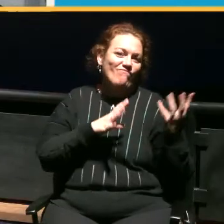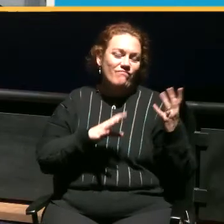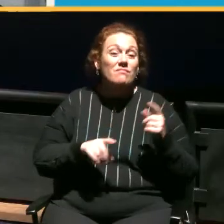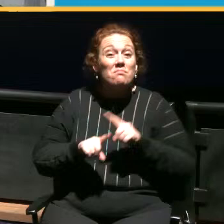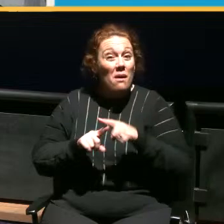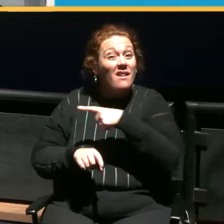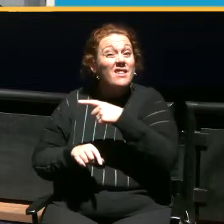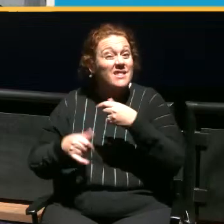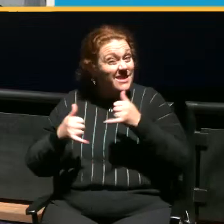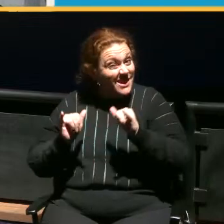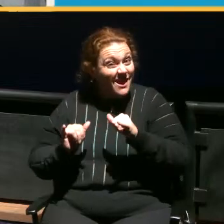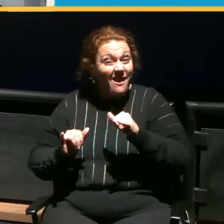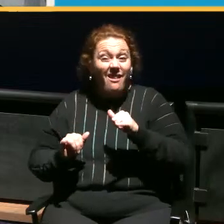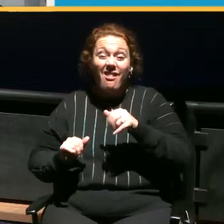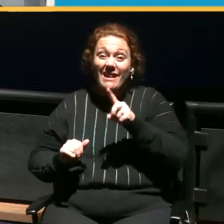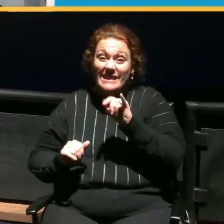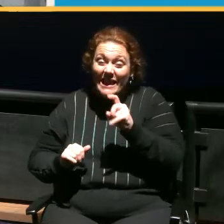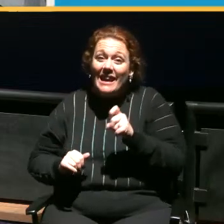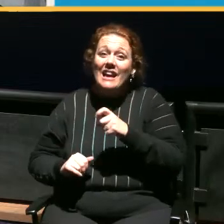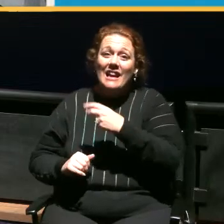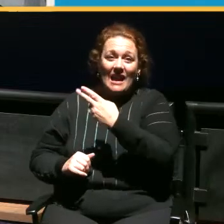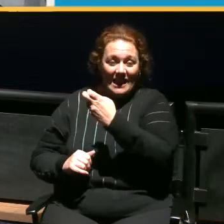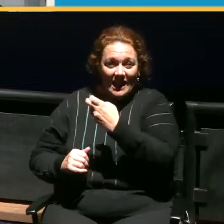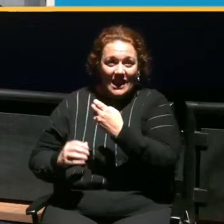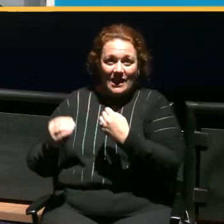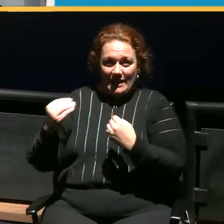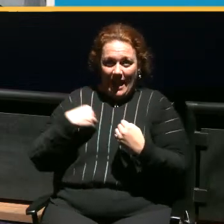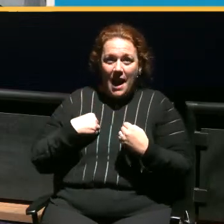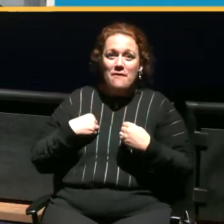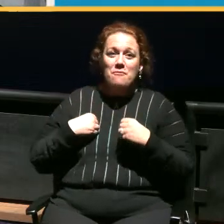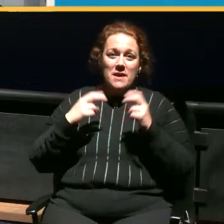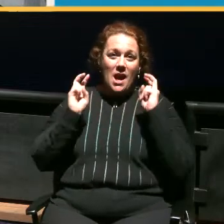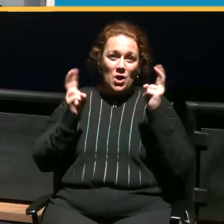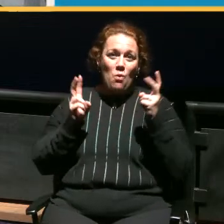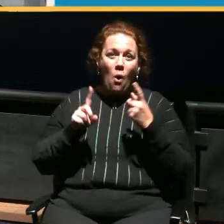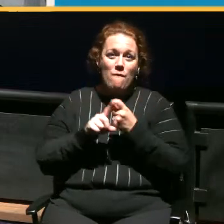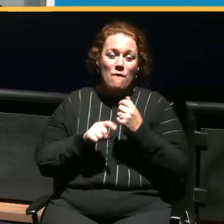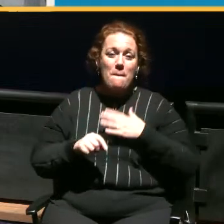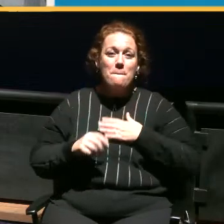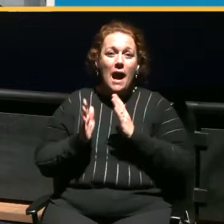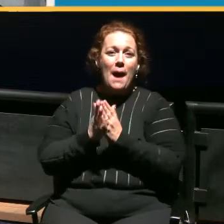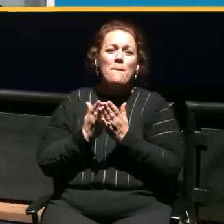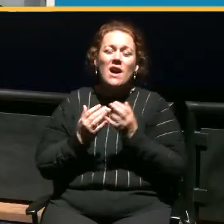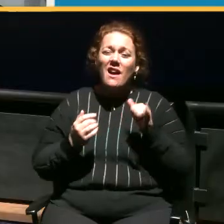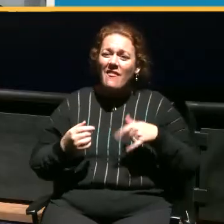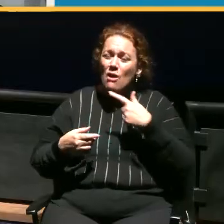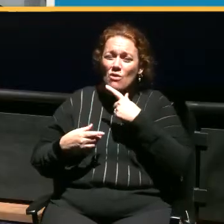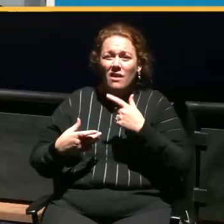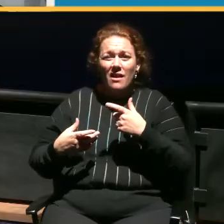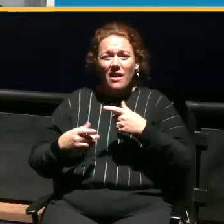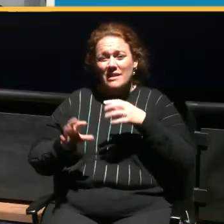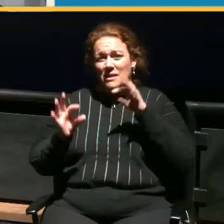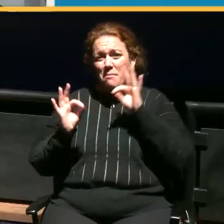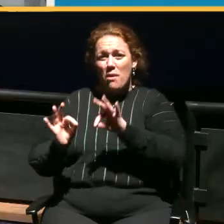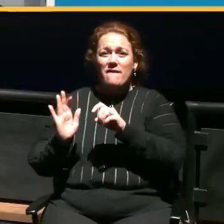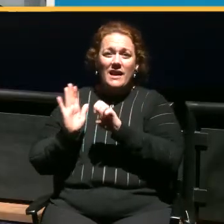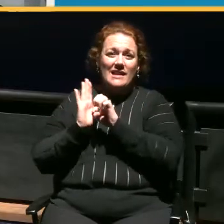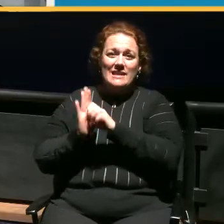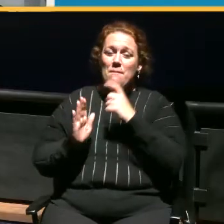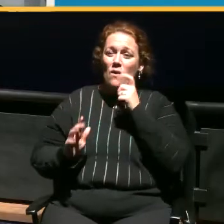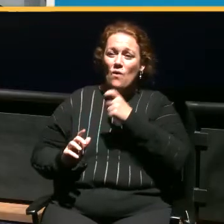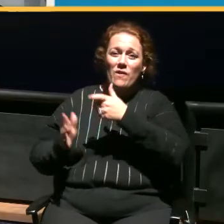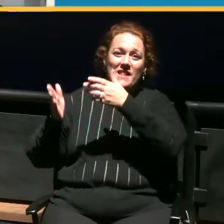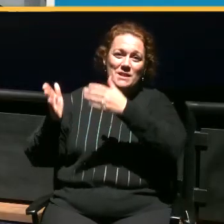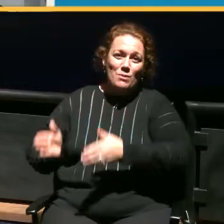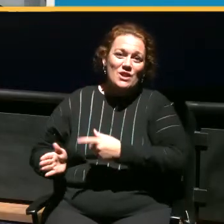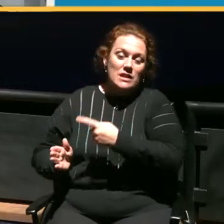that, and he gave me a quote from my book. So to me, that kind of sums up who this person was. He didn't need to do that for me, right? But that's